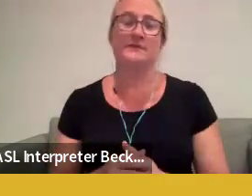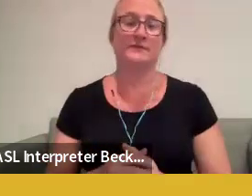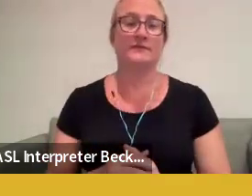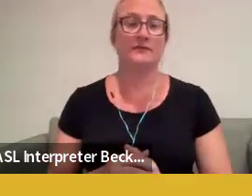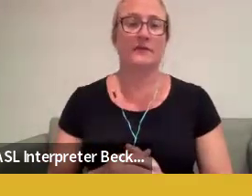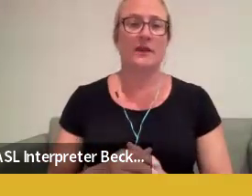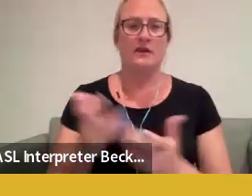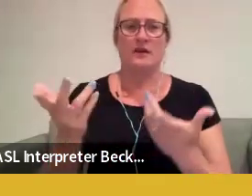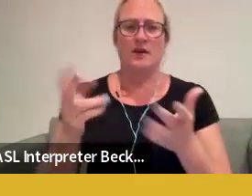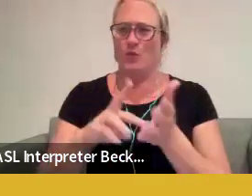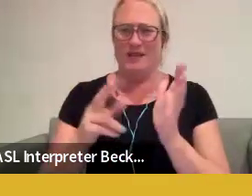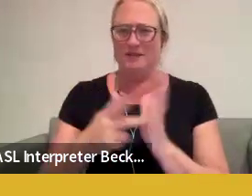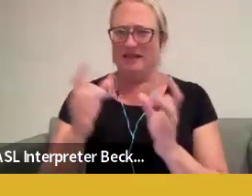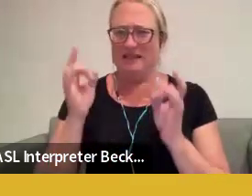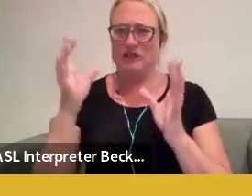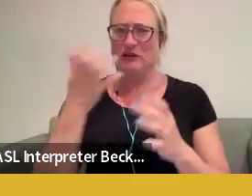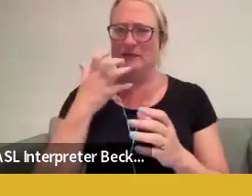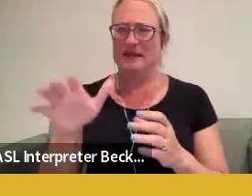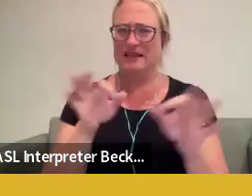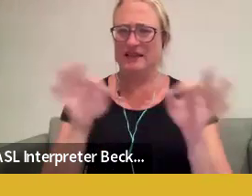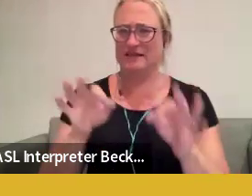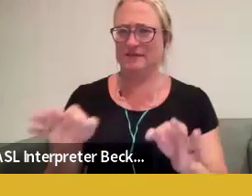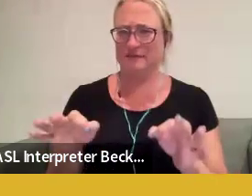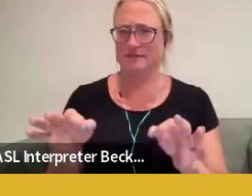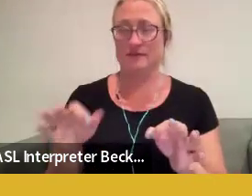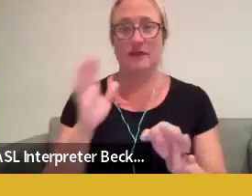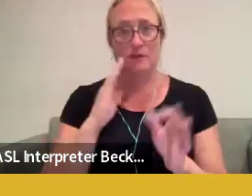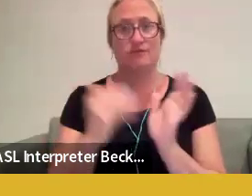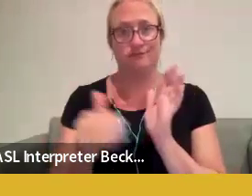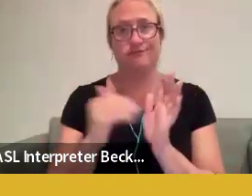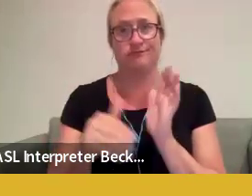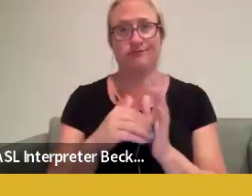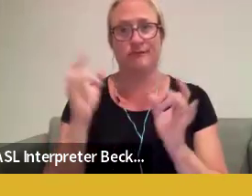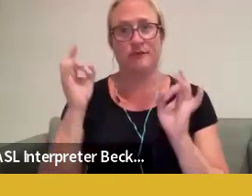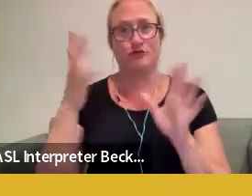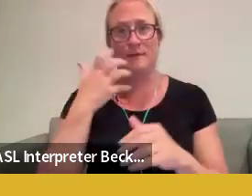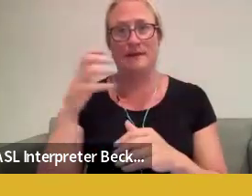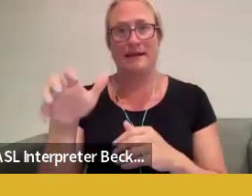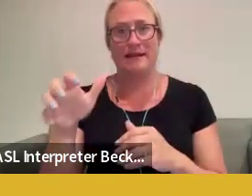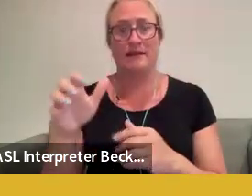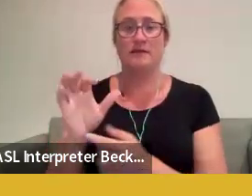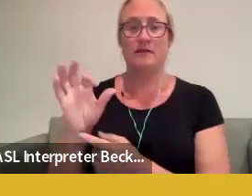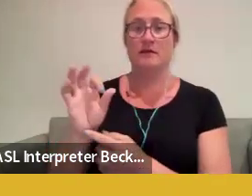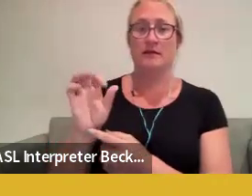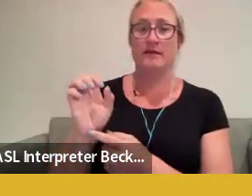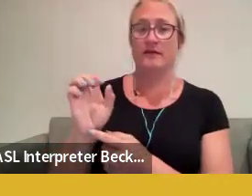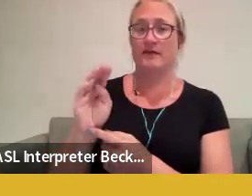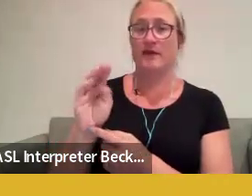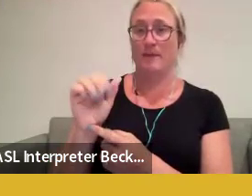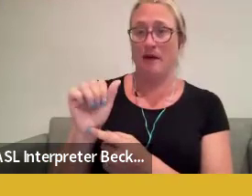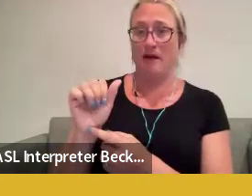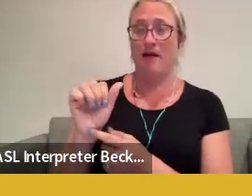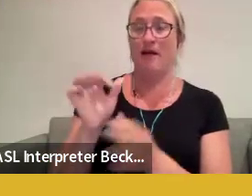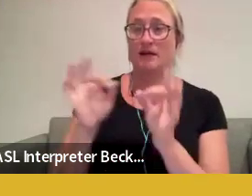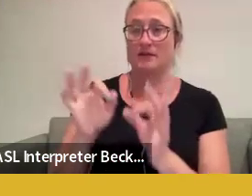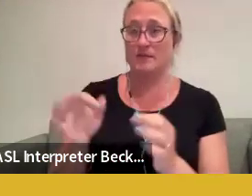quick definition of what extreme heat means. That's a phrase we're going to use a lot today. So FEMA defines extreme heat